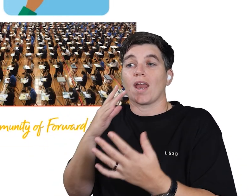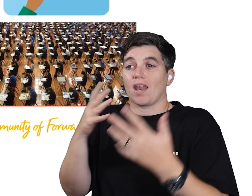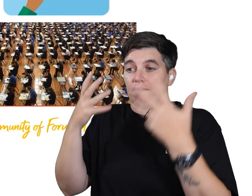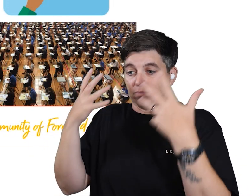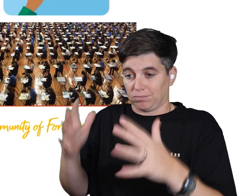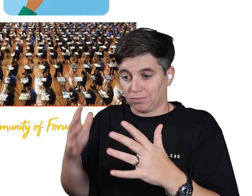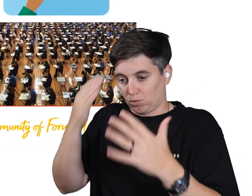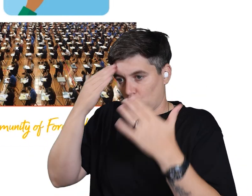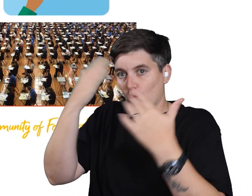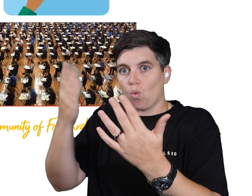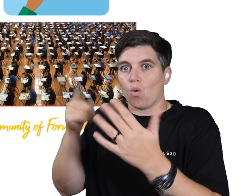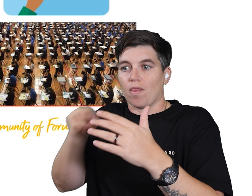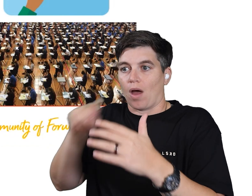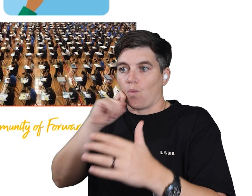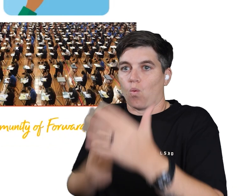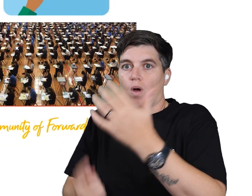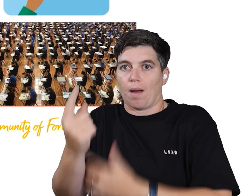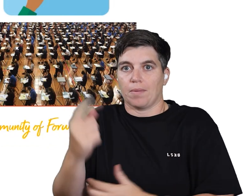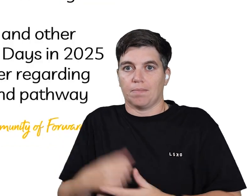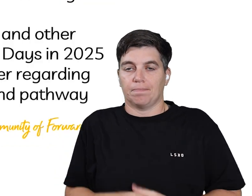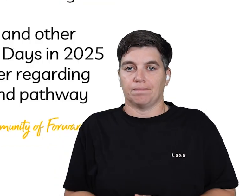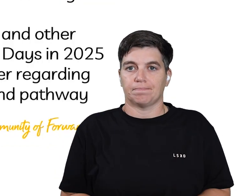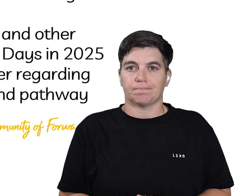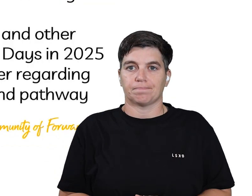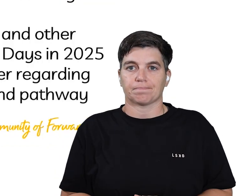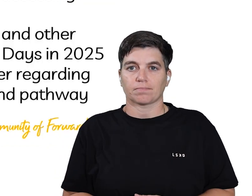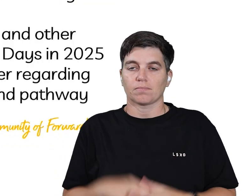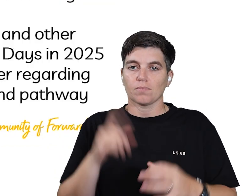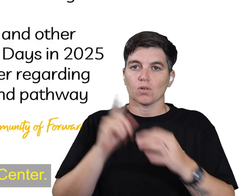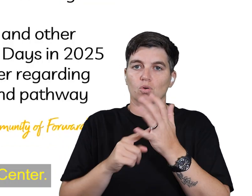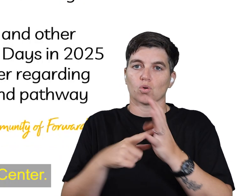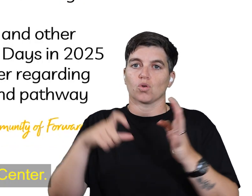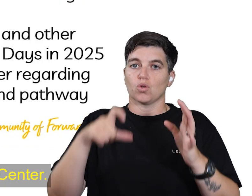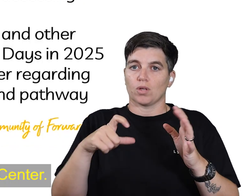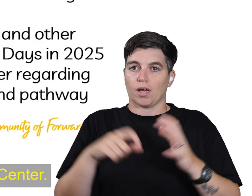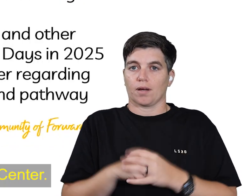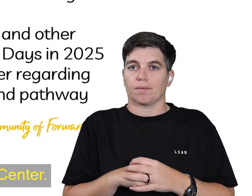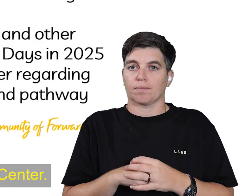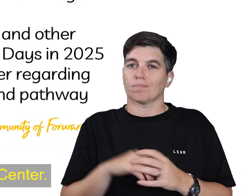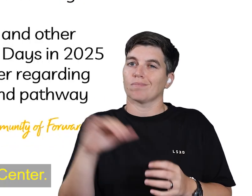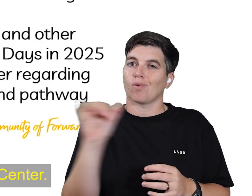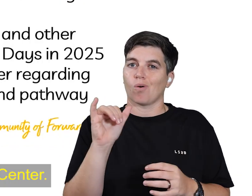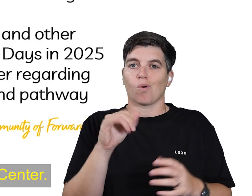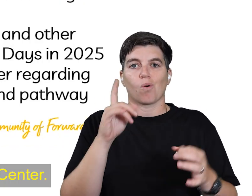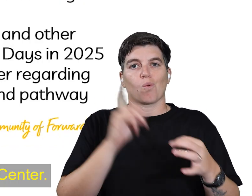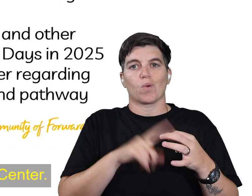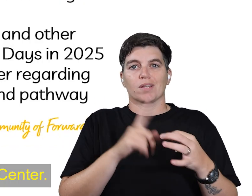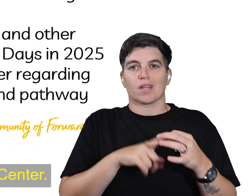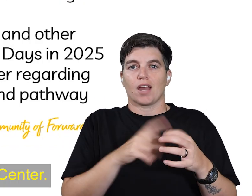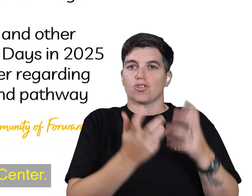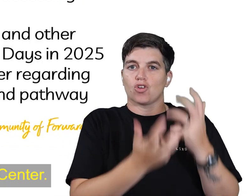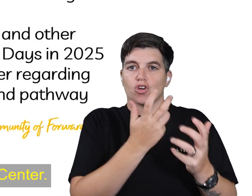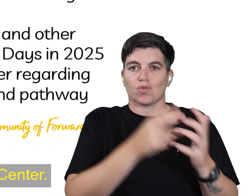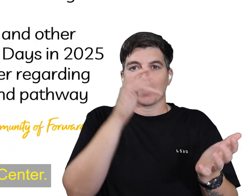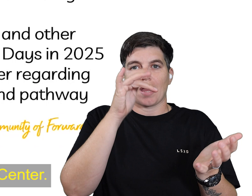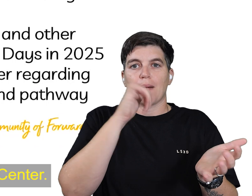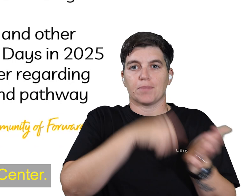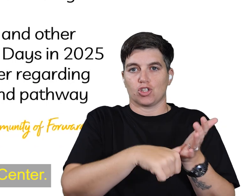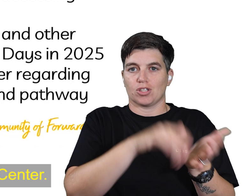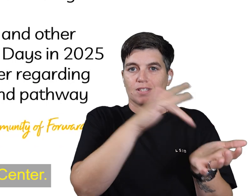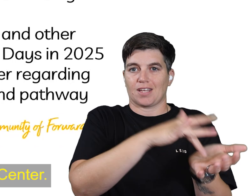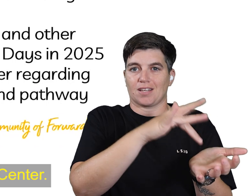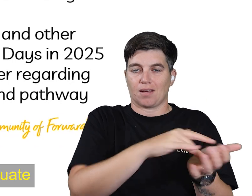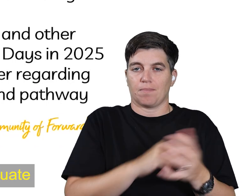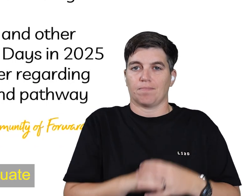be made based on unforeseen circumstances. QTAC, or the Queensland Tertiary Admissions